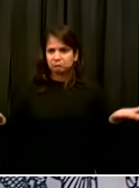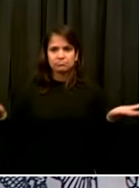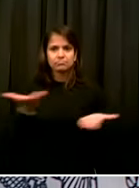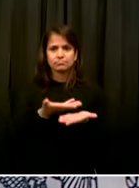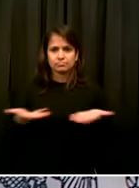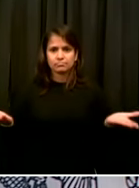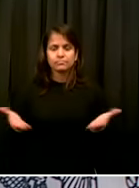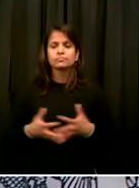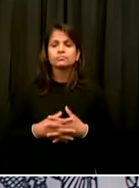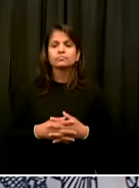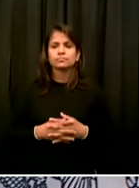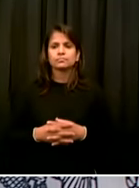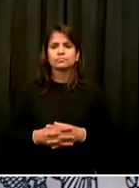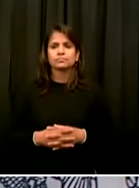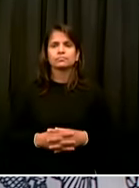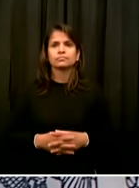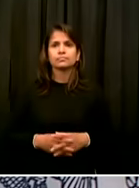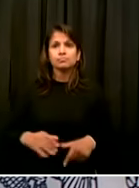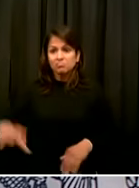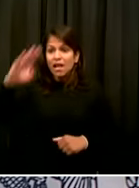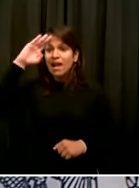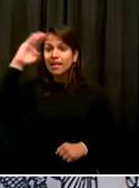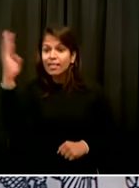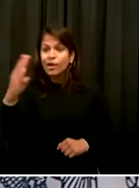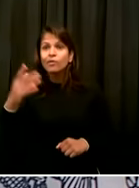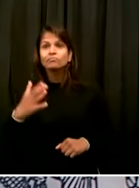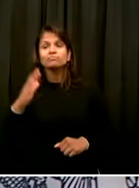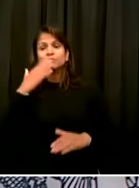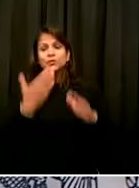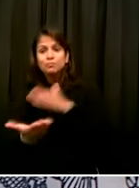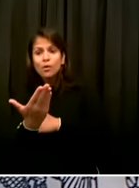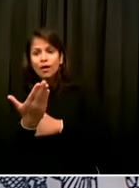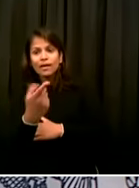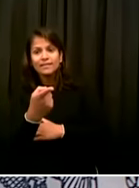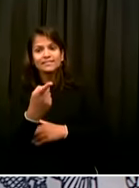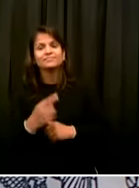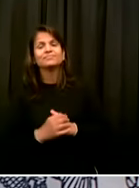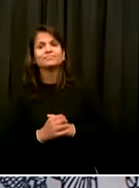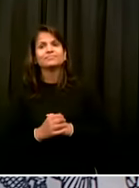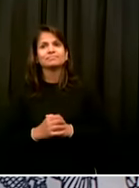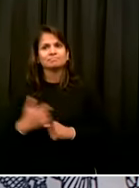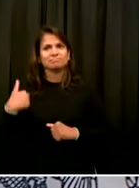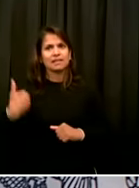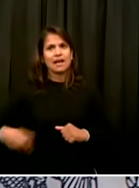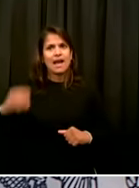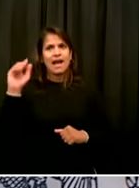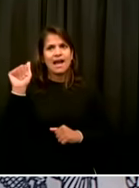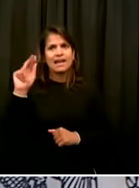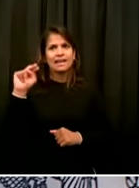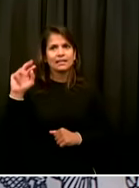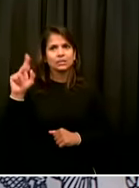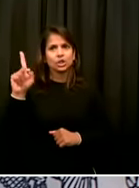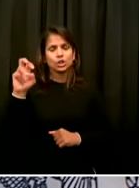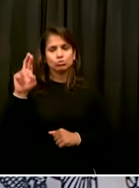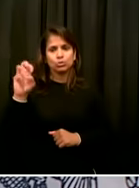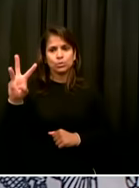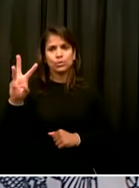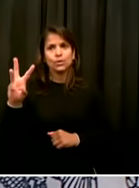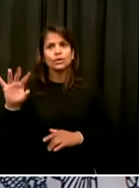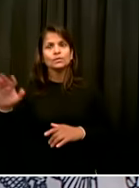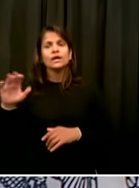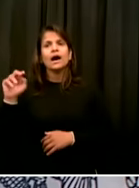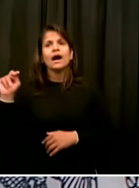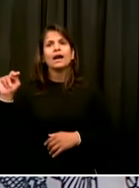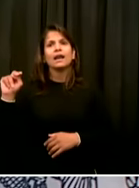Hi, everyone. Nice to be back in the lineup today. Thank you very much for calling on me. My first question is about what you just